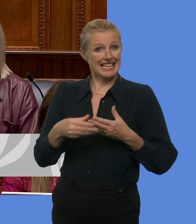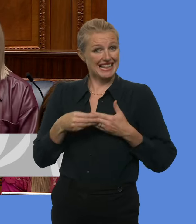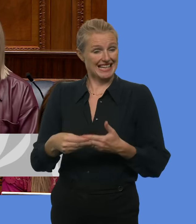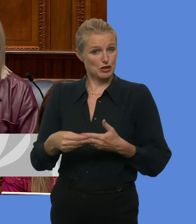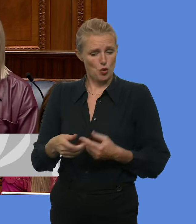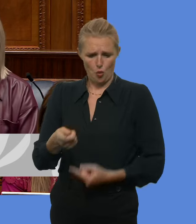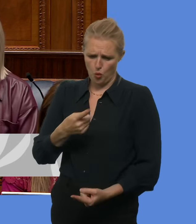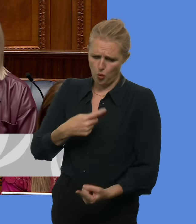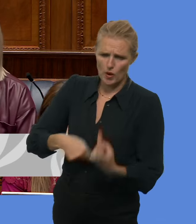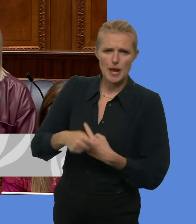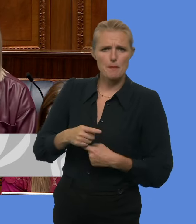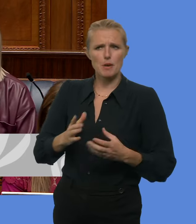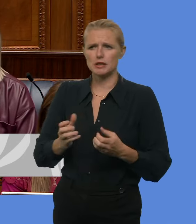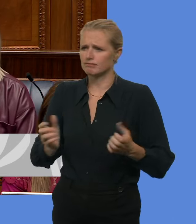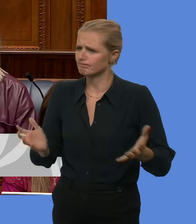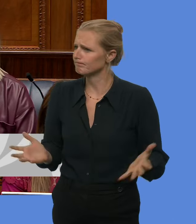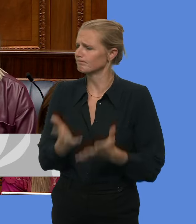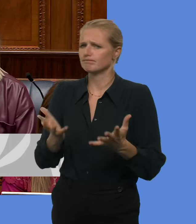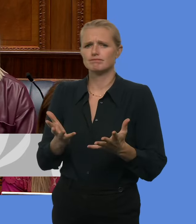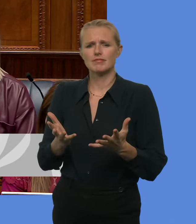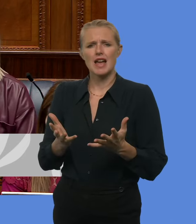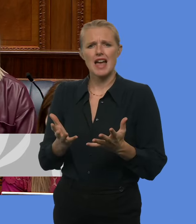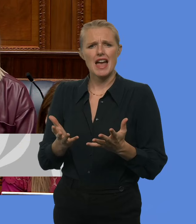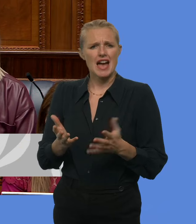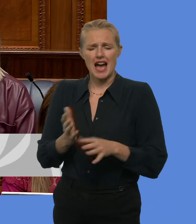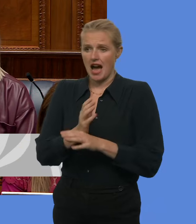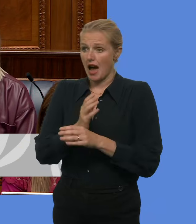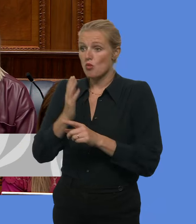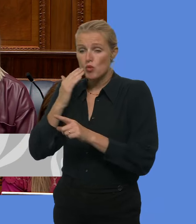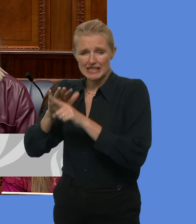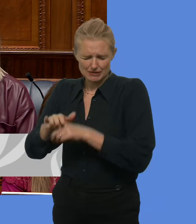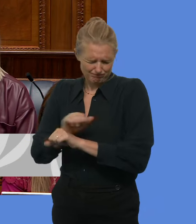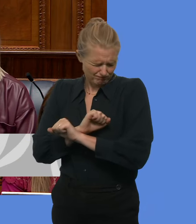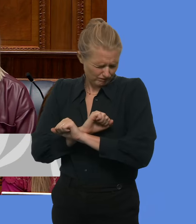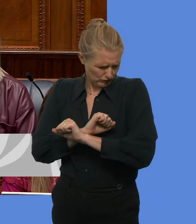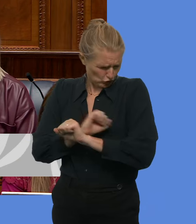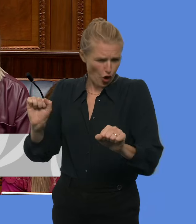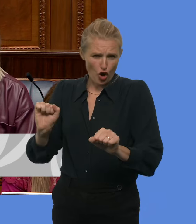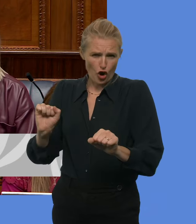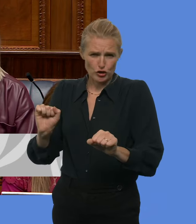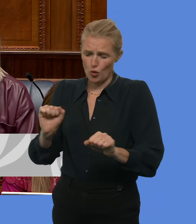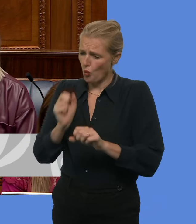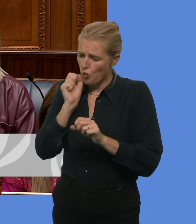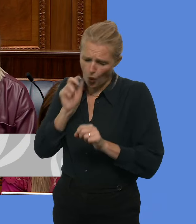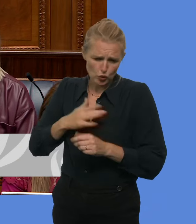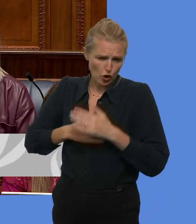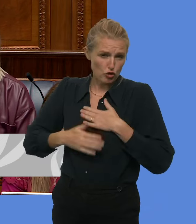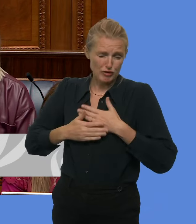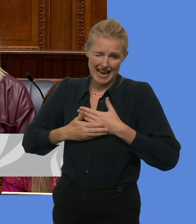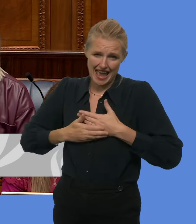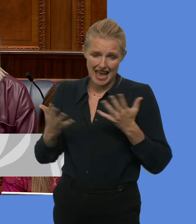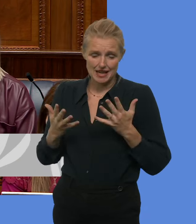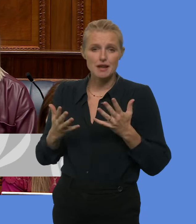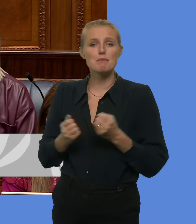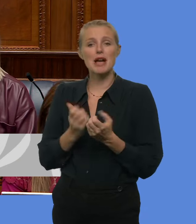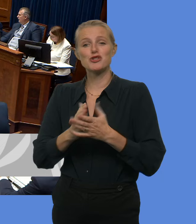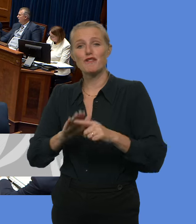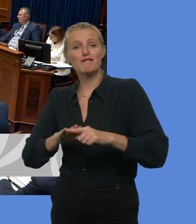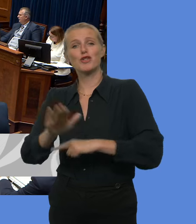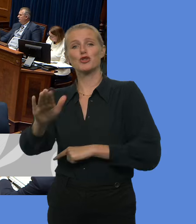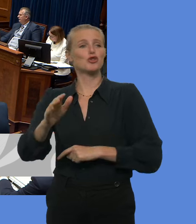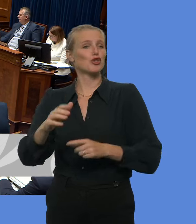actively promote a zero-tolerance approach to racism and to build a future defined by inclusivity, tolerance and